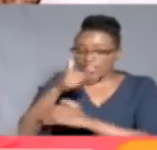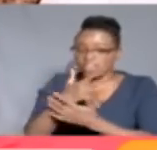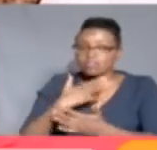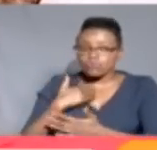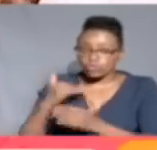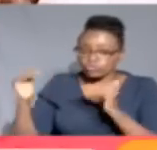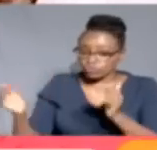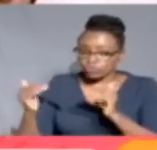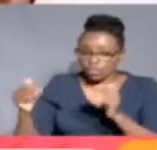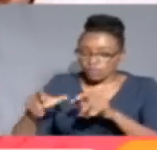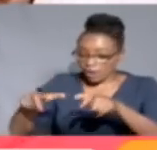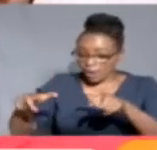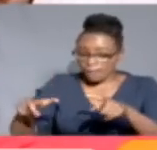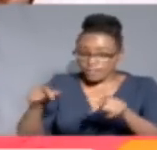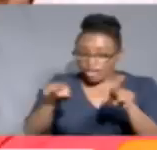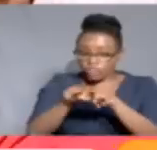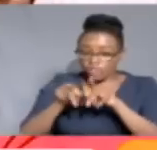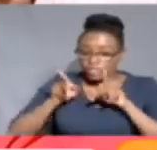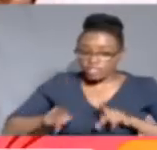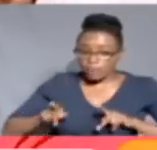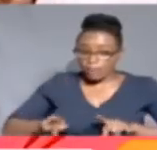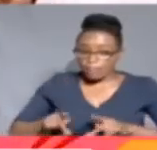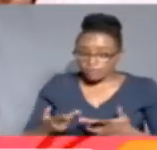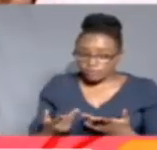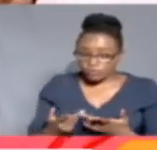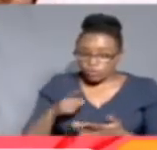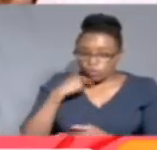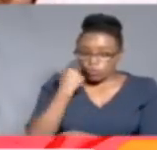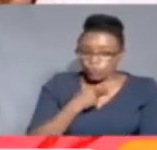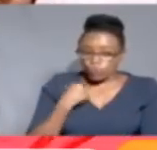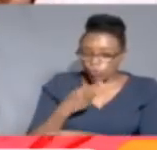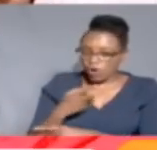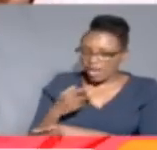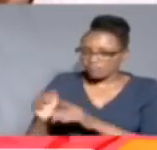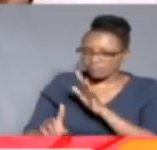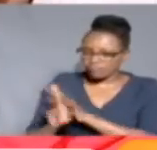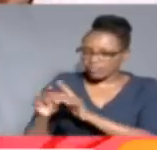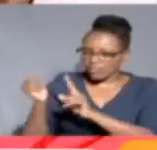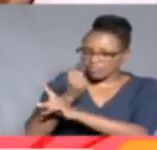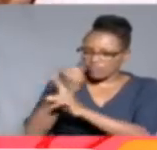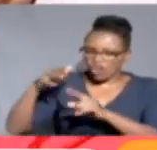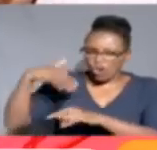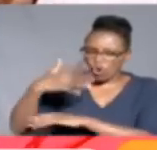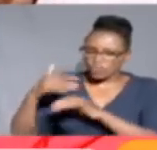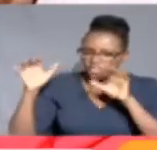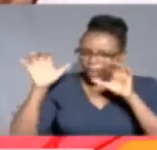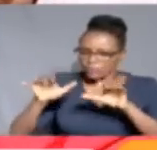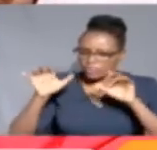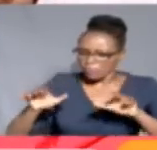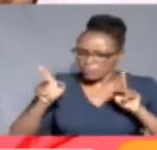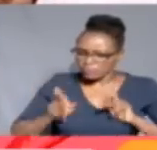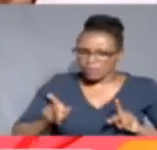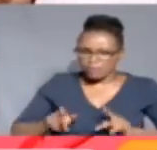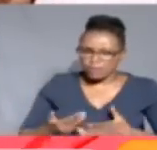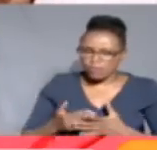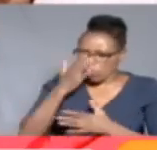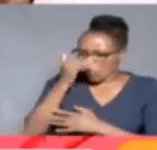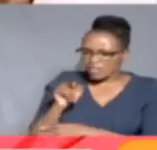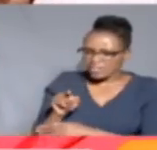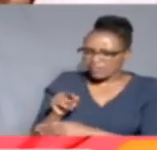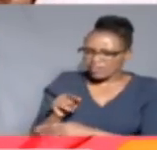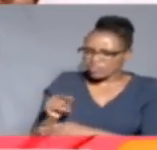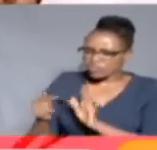like to encourage the media, please, these people who are instigating violence, these people who are always insulting people on telly, why do you screen them to